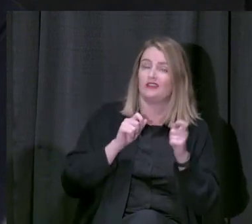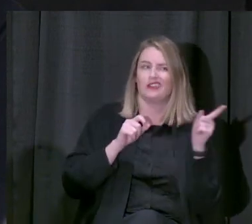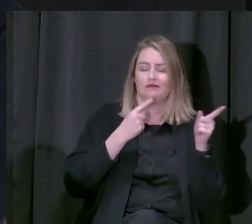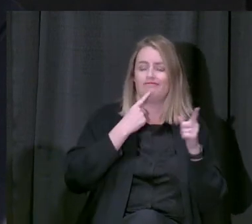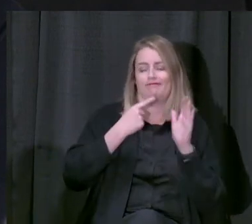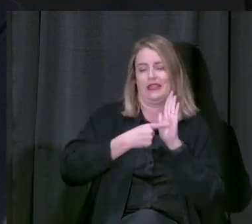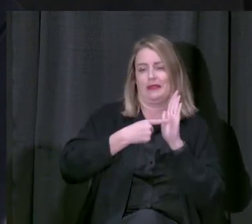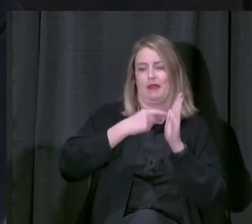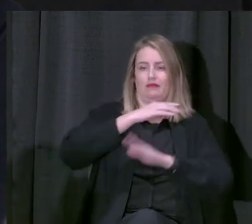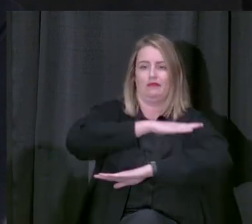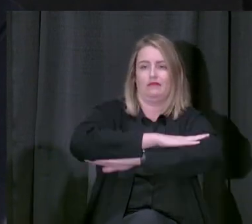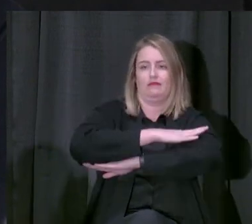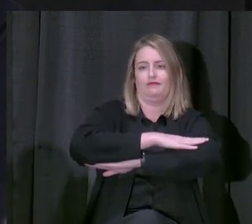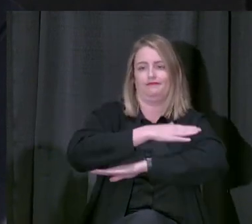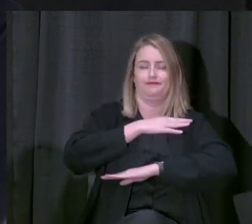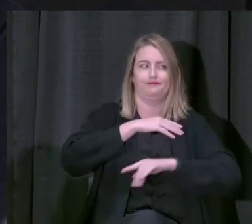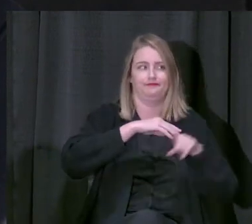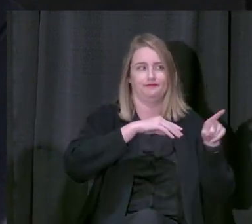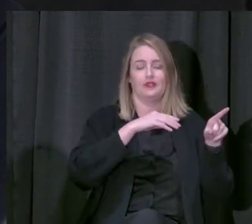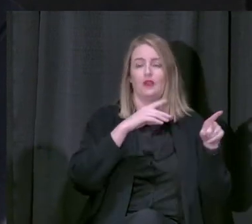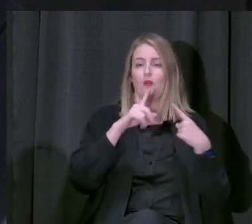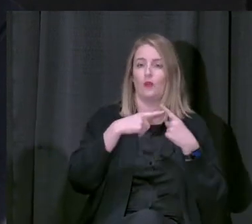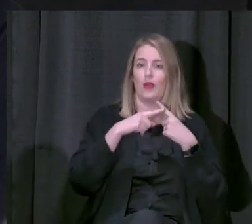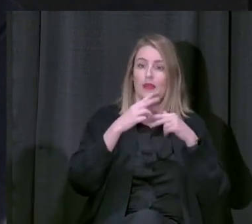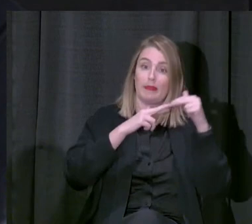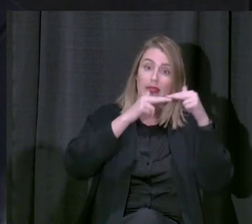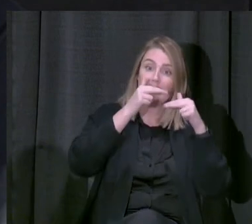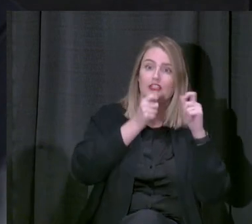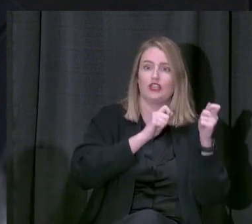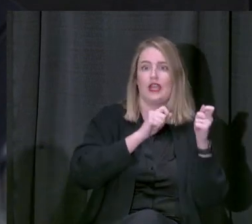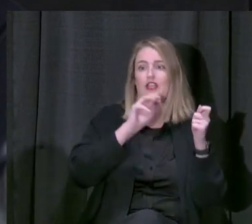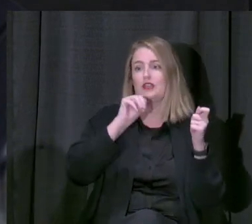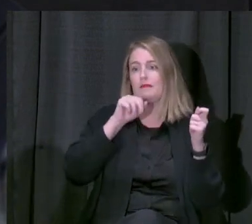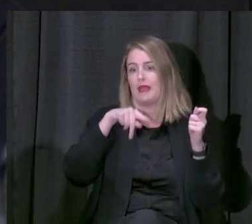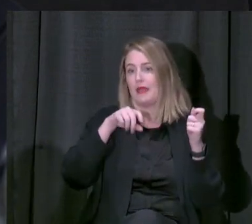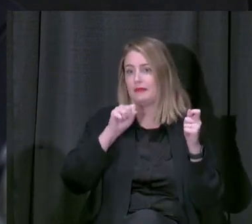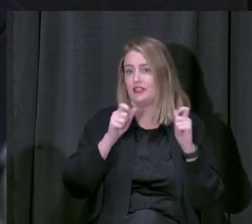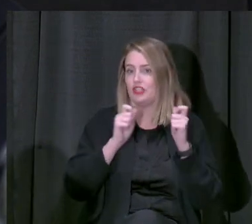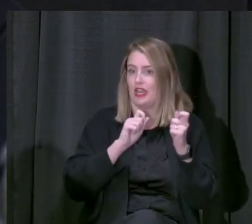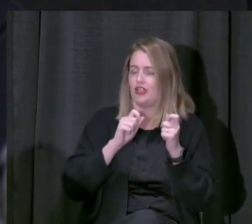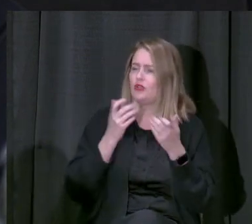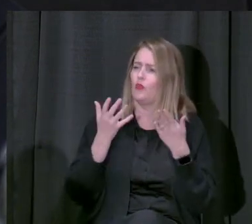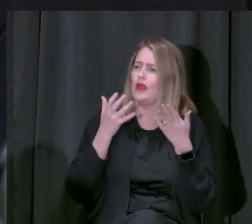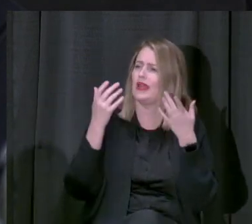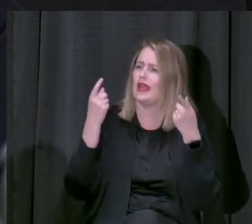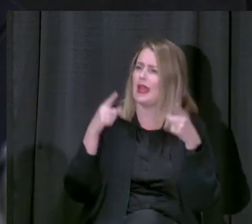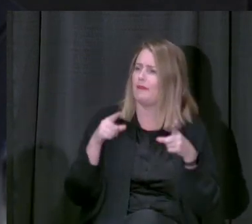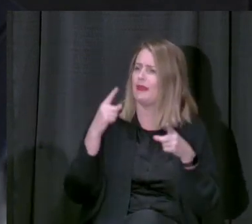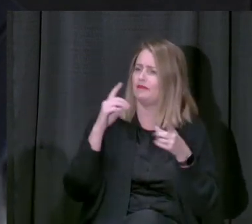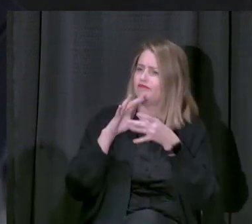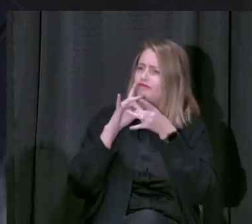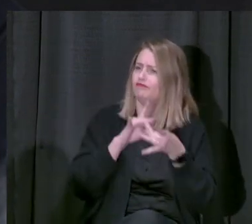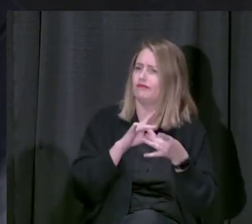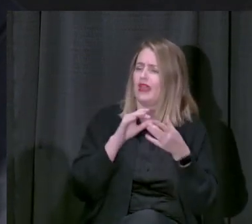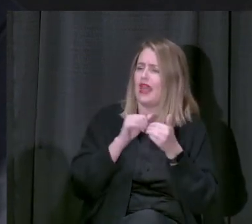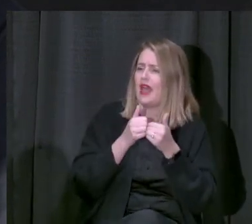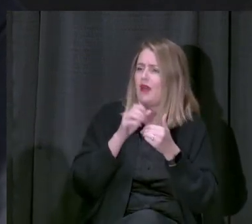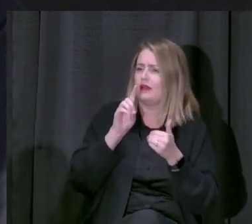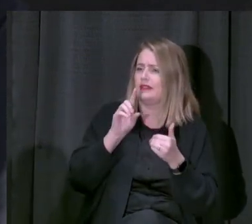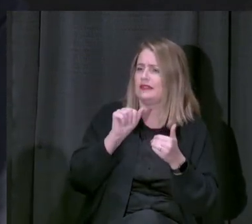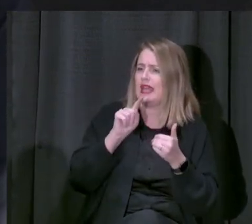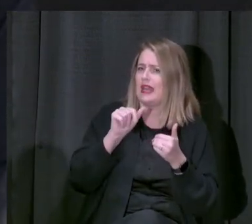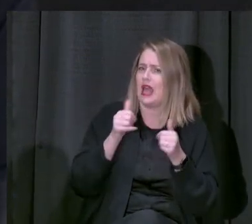as buildings change, maps change, what happens in that scenario? How is the data